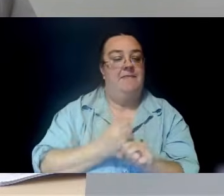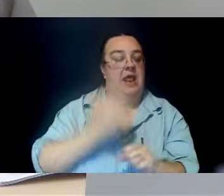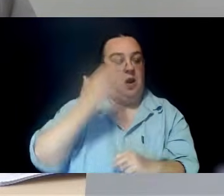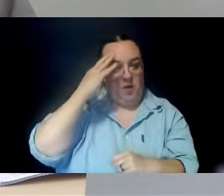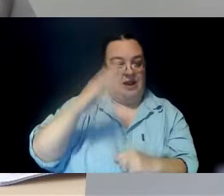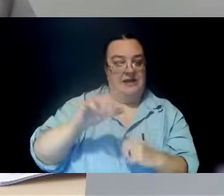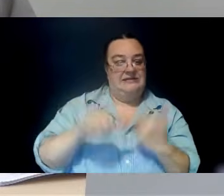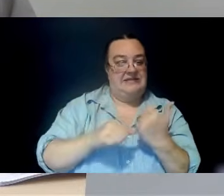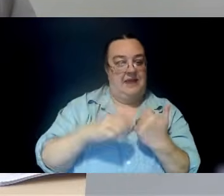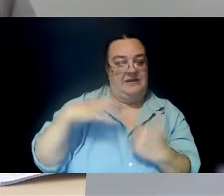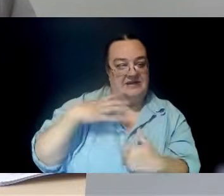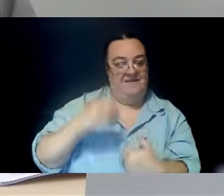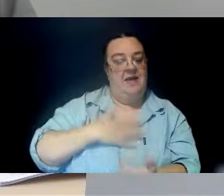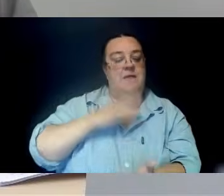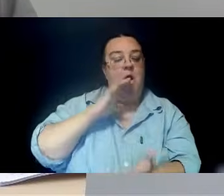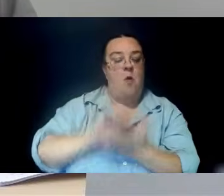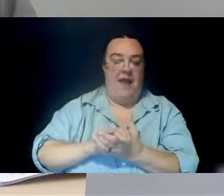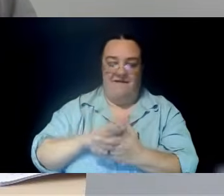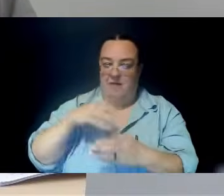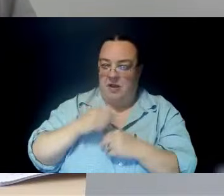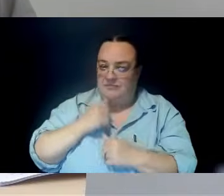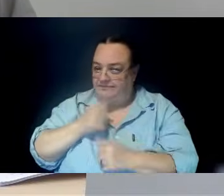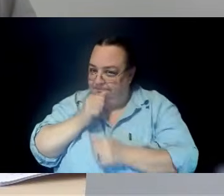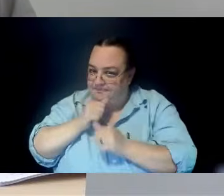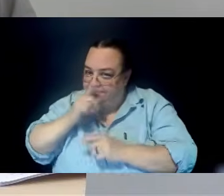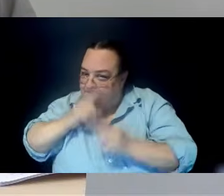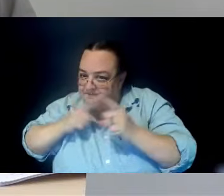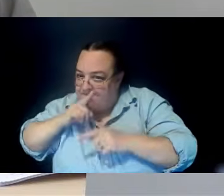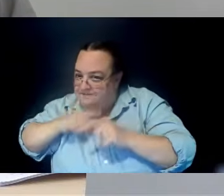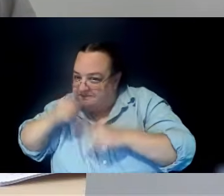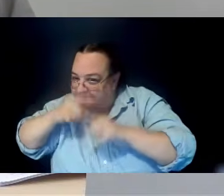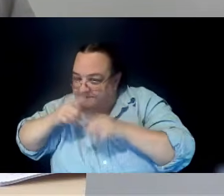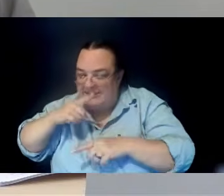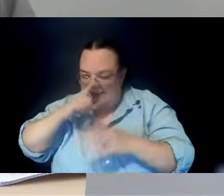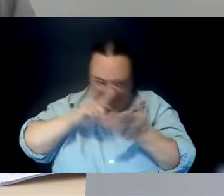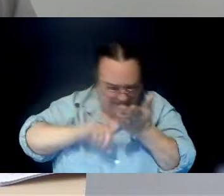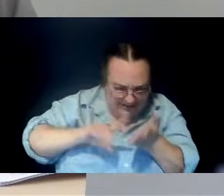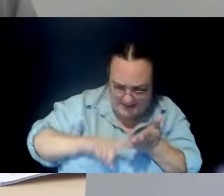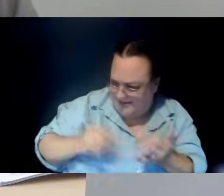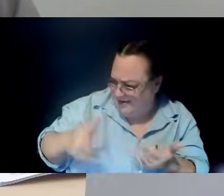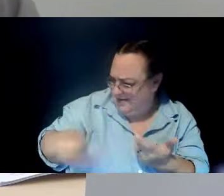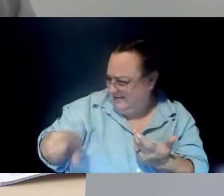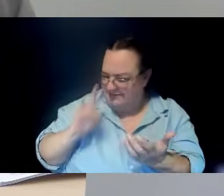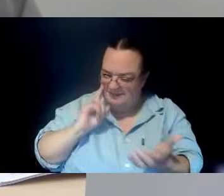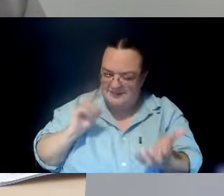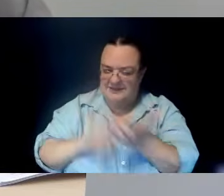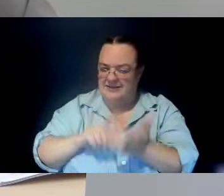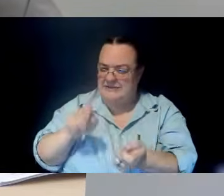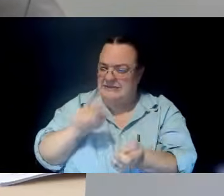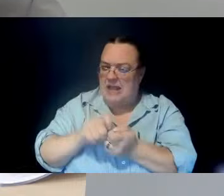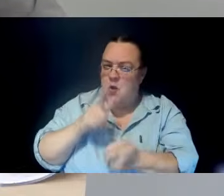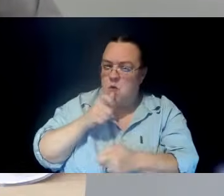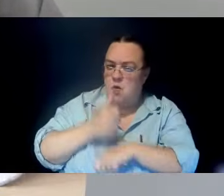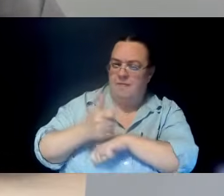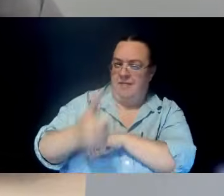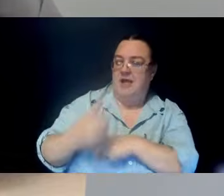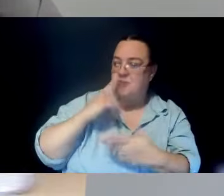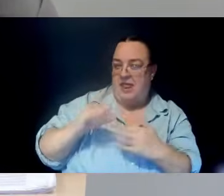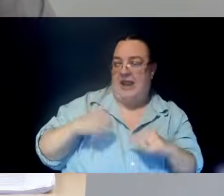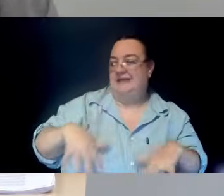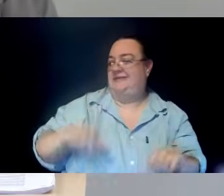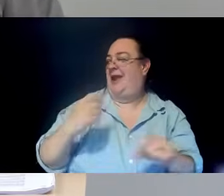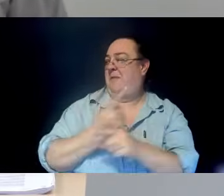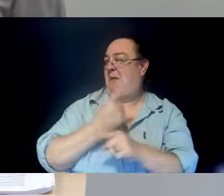wife were part of a larger conspiracy. There's an investigation underway to identify the culprits so that I can take appropriate action as